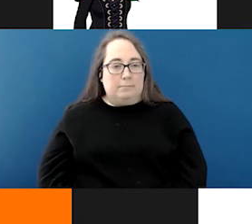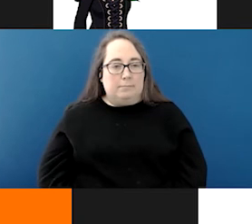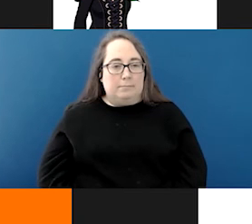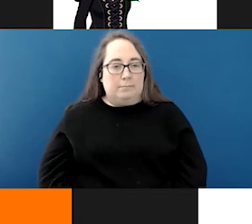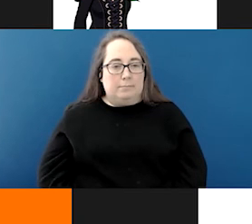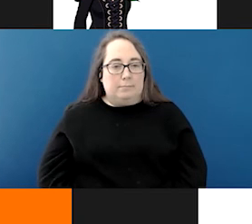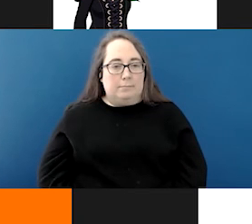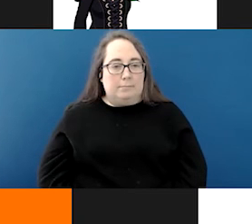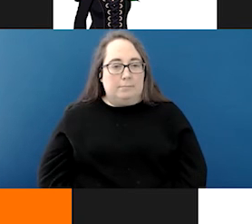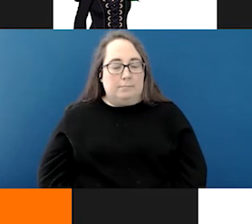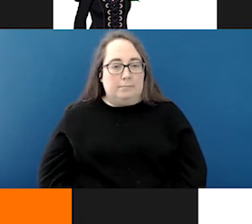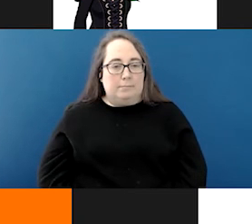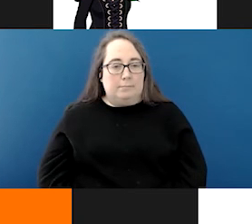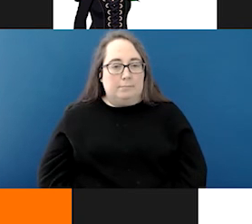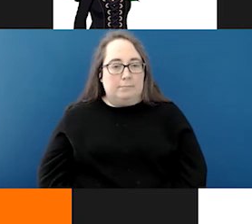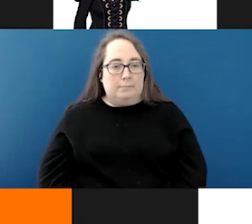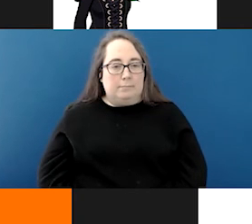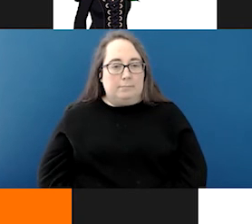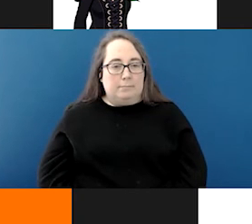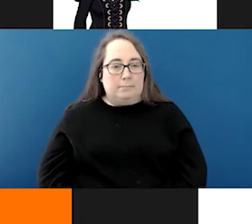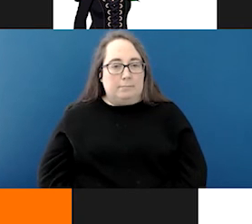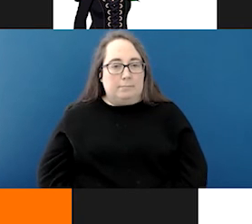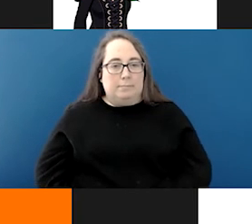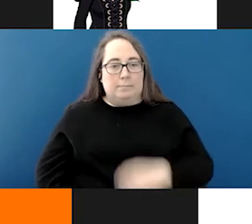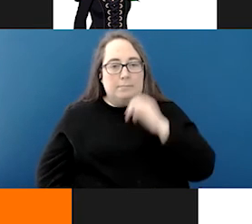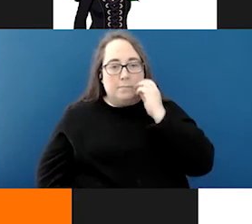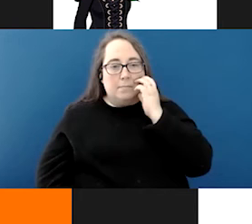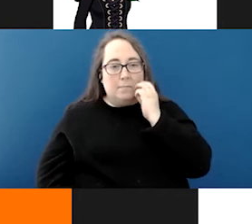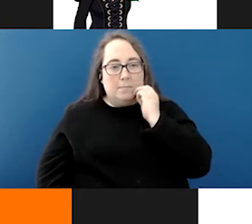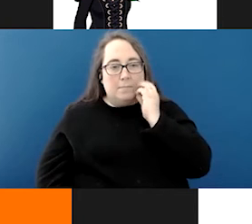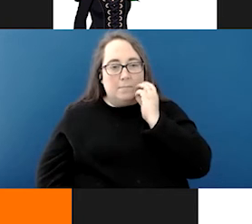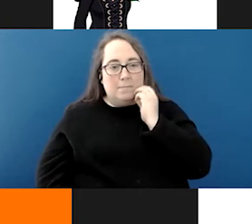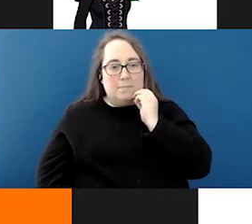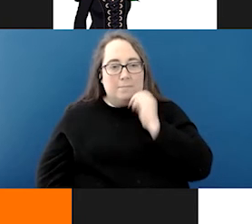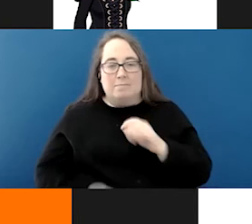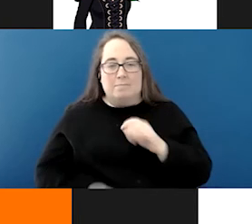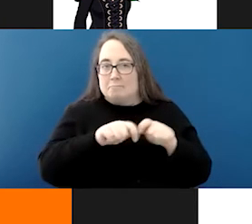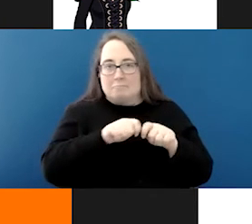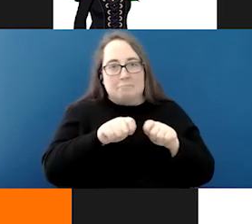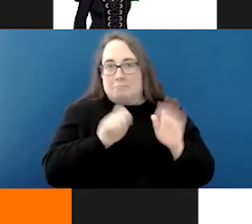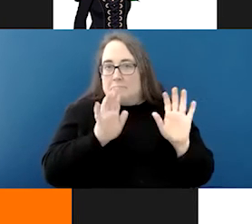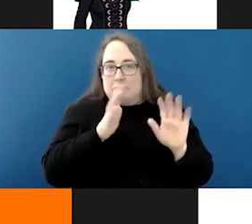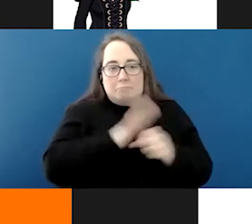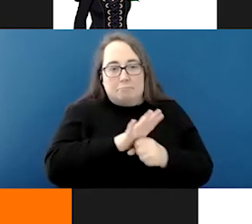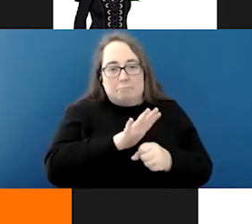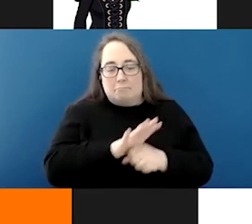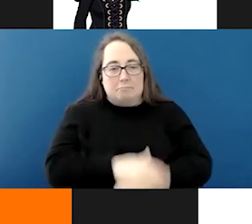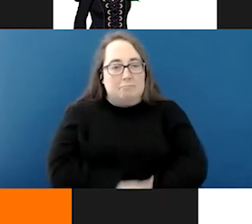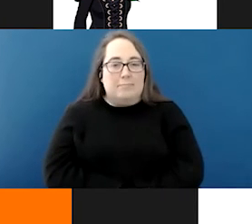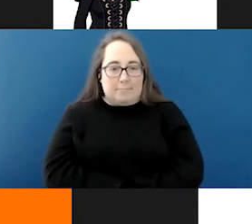Okay, I can see that. Okay, just a simple knot to keep it secure.